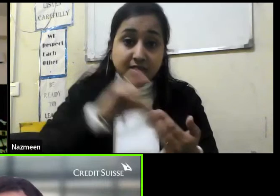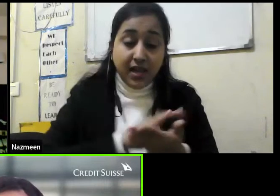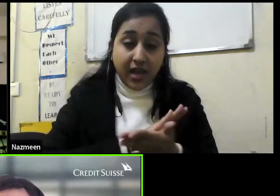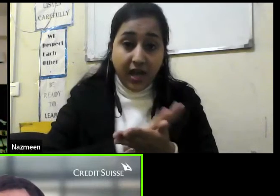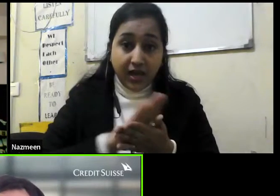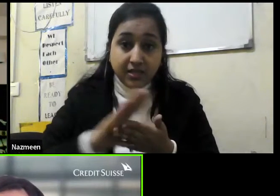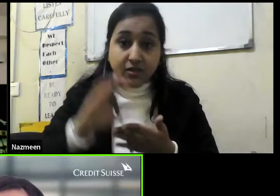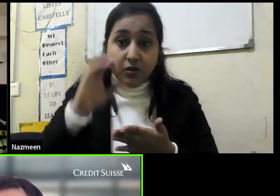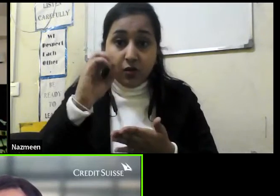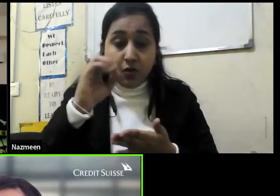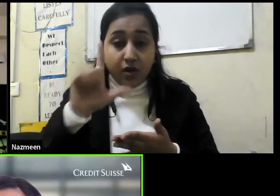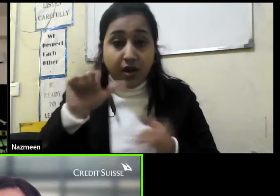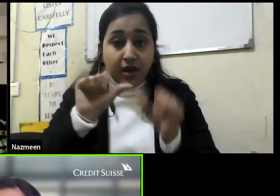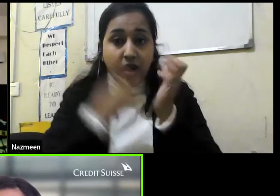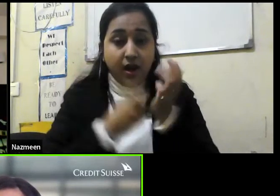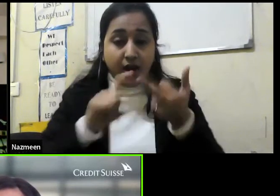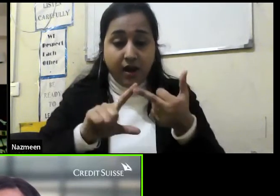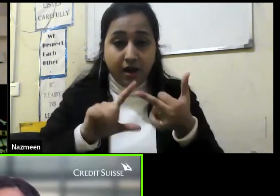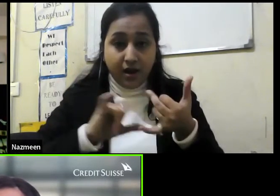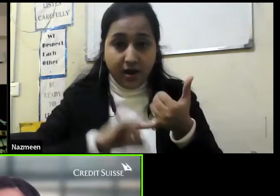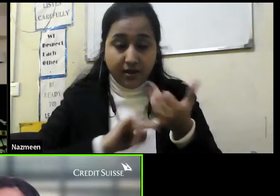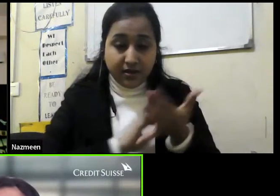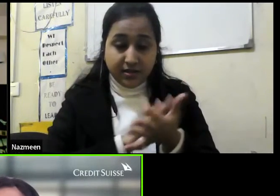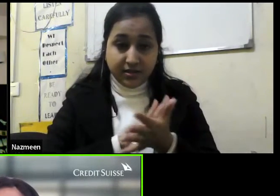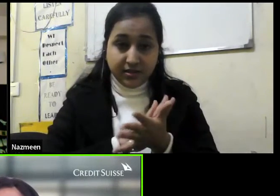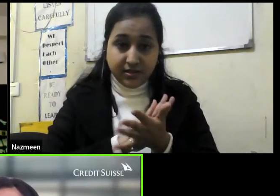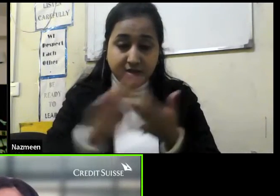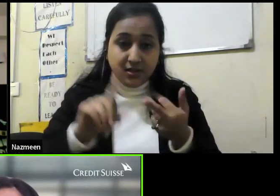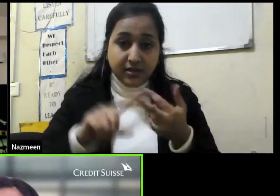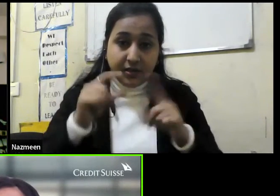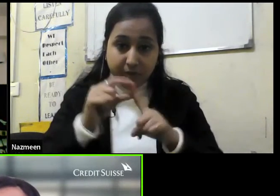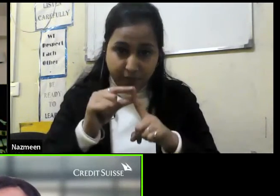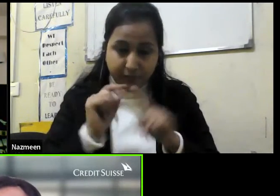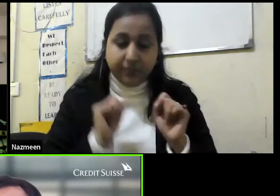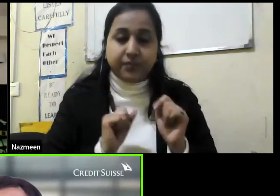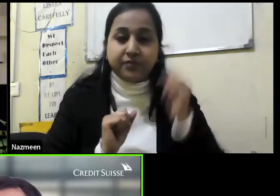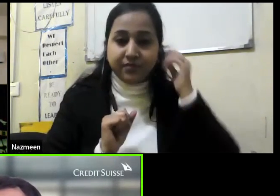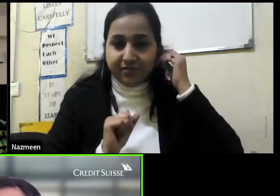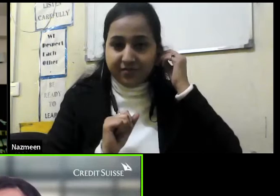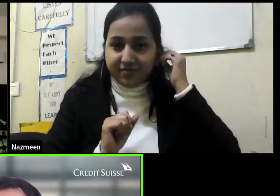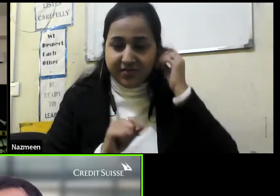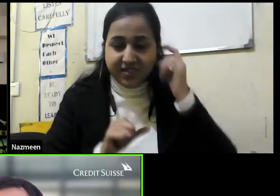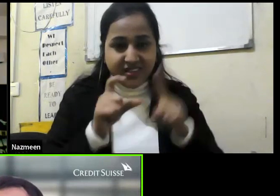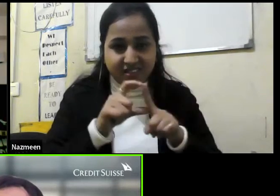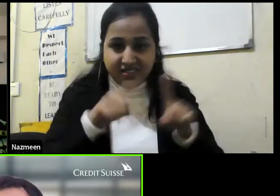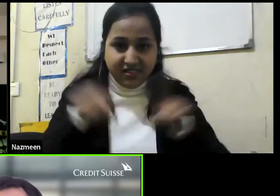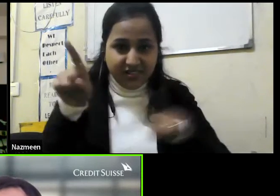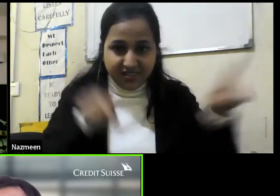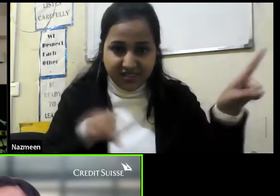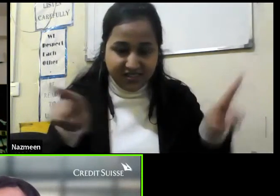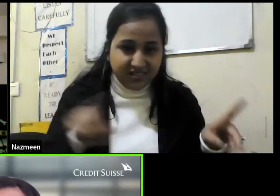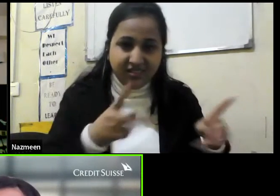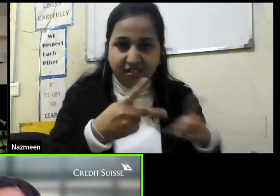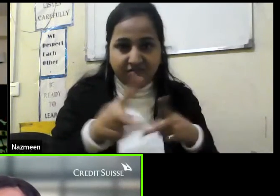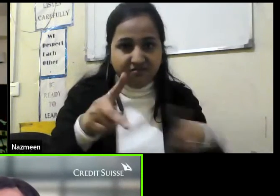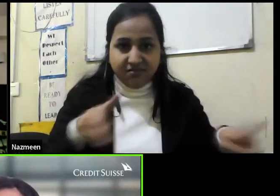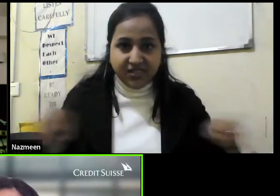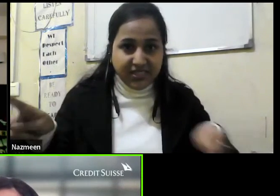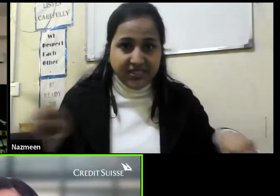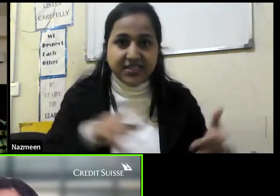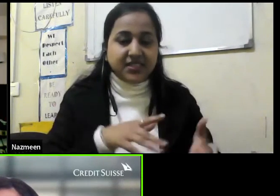all individuals. I think we are currently not discriminating on any grounds, especially for